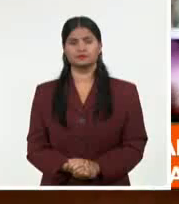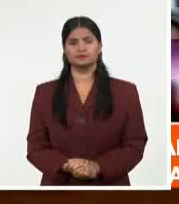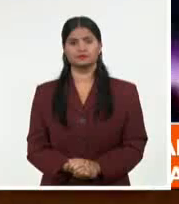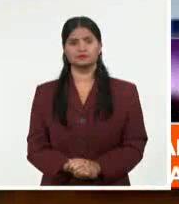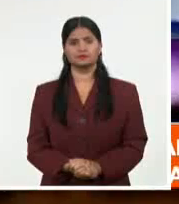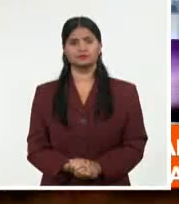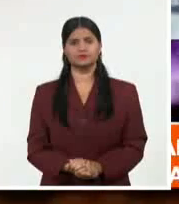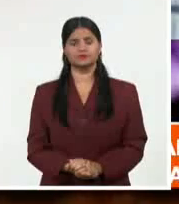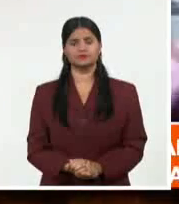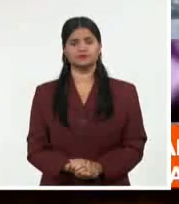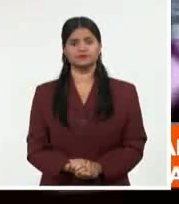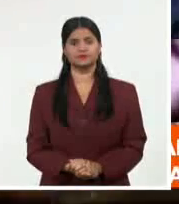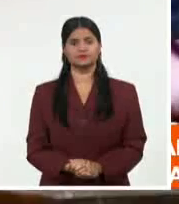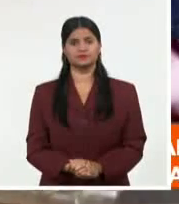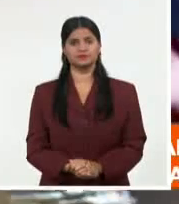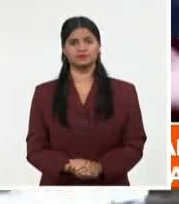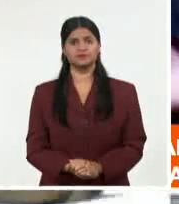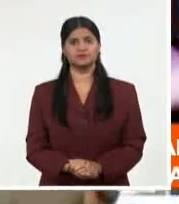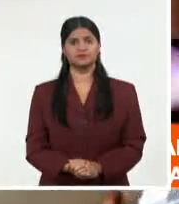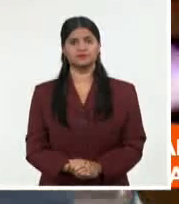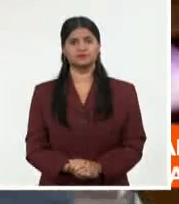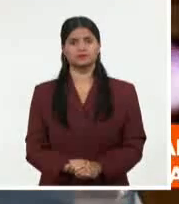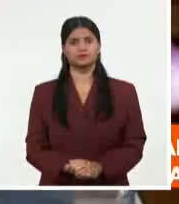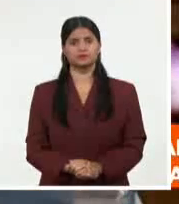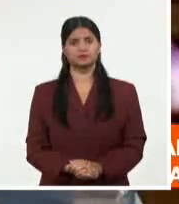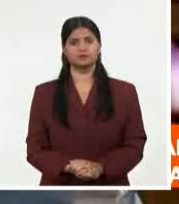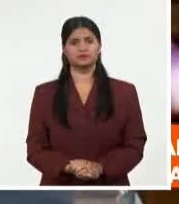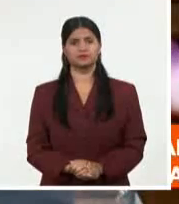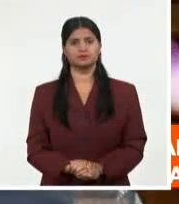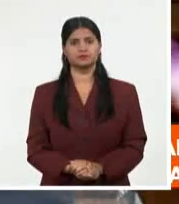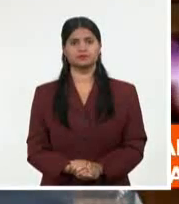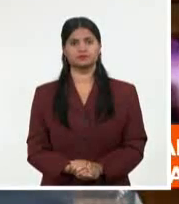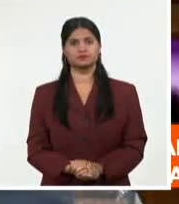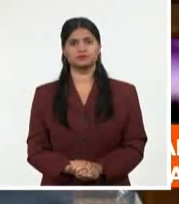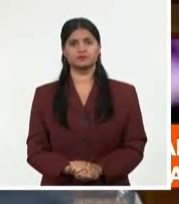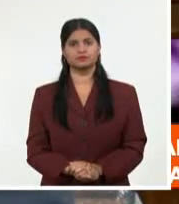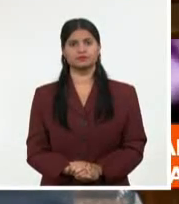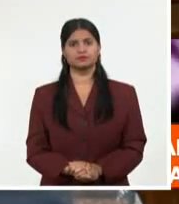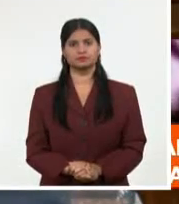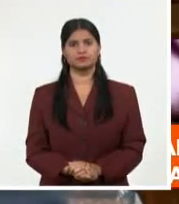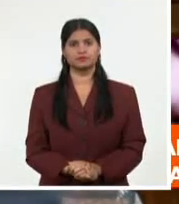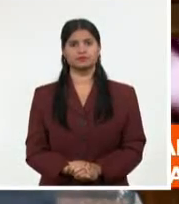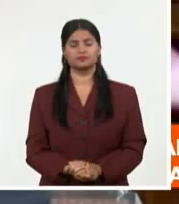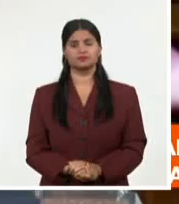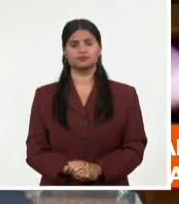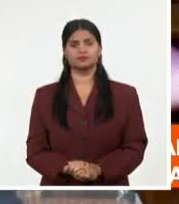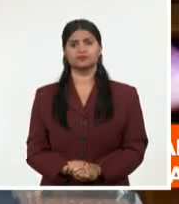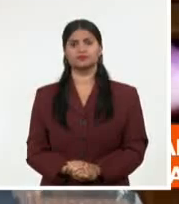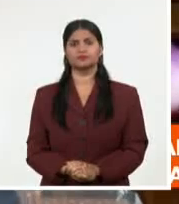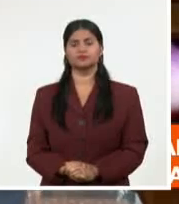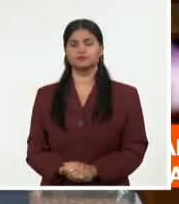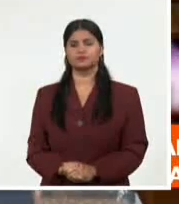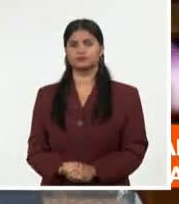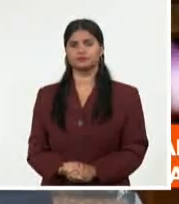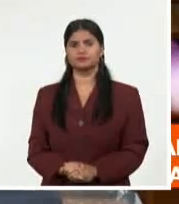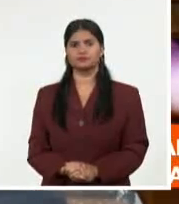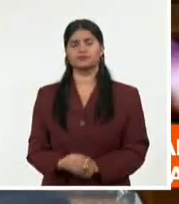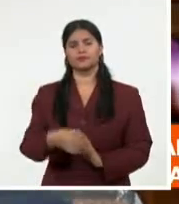a Cuban president to the sister nation of St. Vincent and the Grenadines. Thank you for having us. Agradecemos